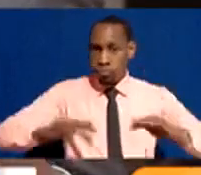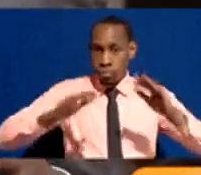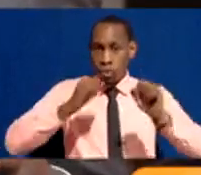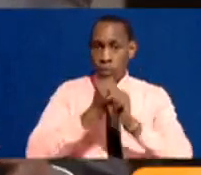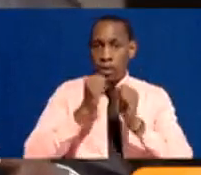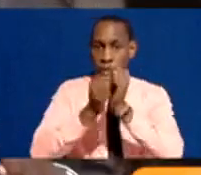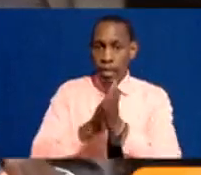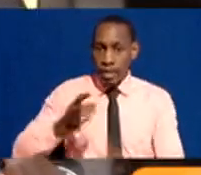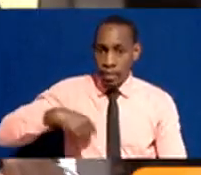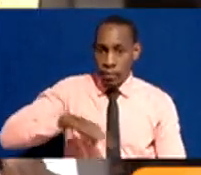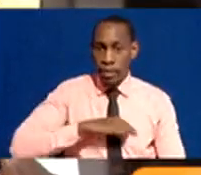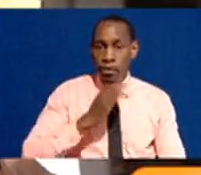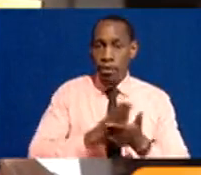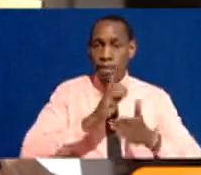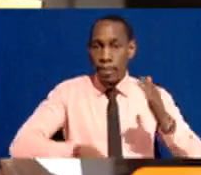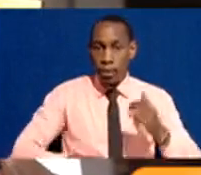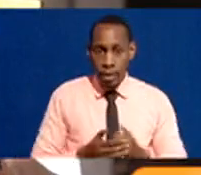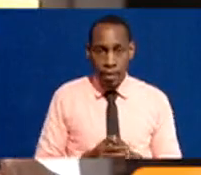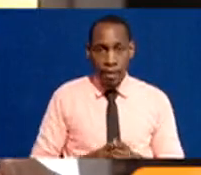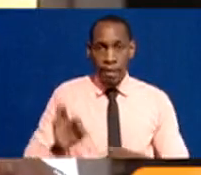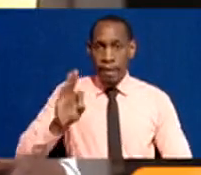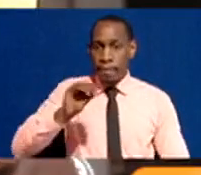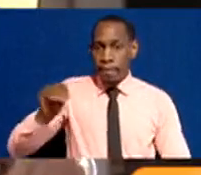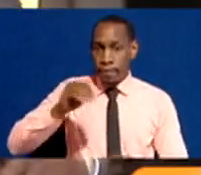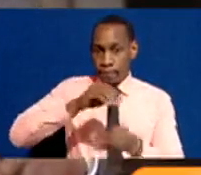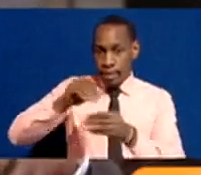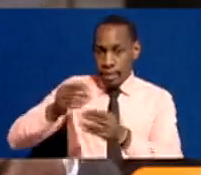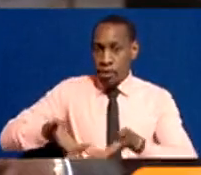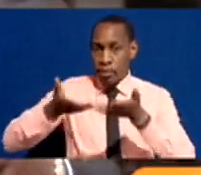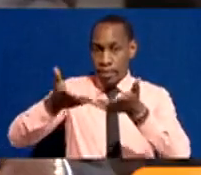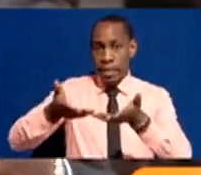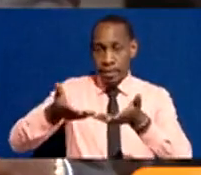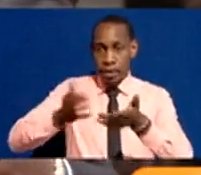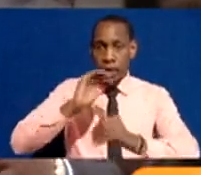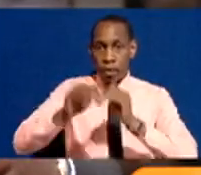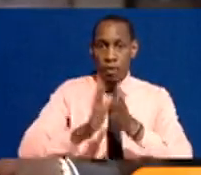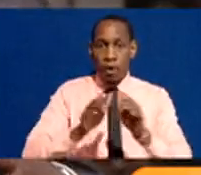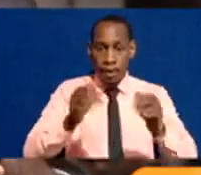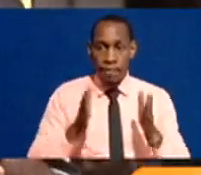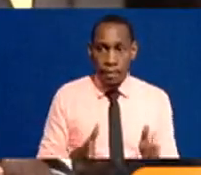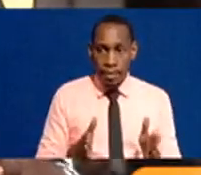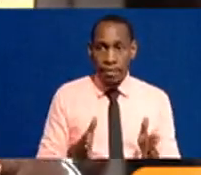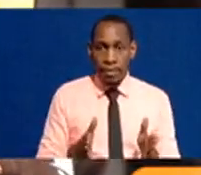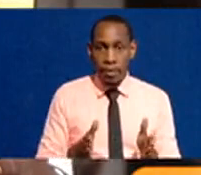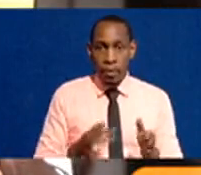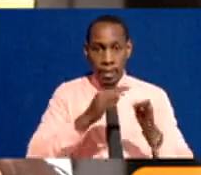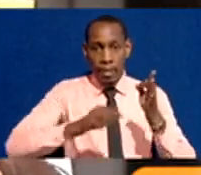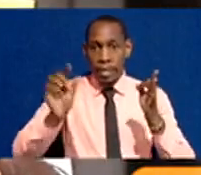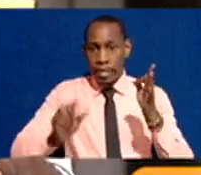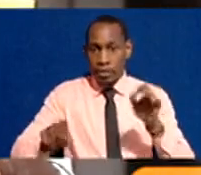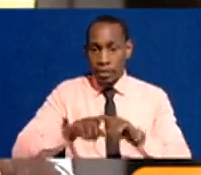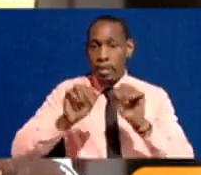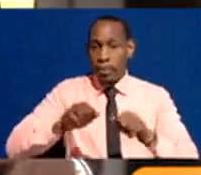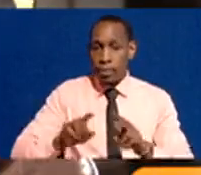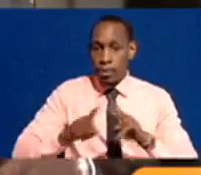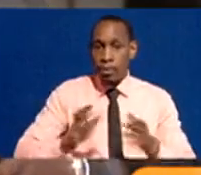us in making sure that this fertilizer is available to all farmers in that region so that we